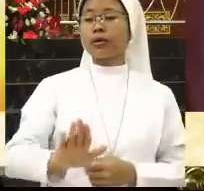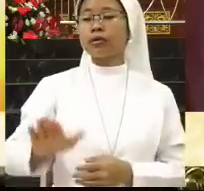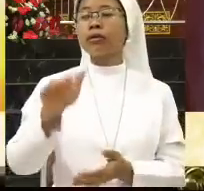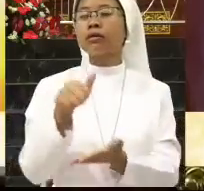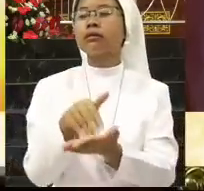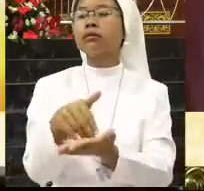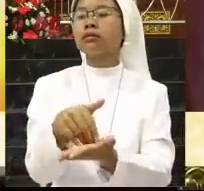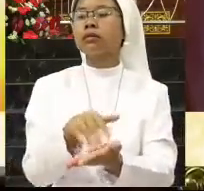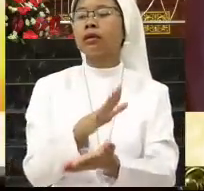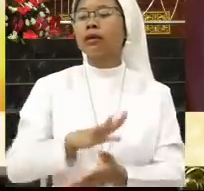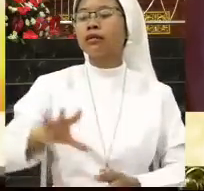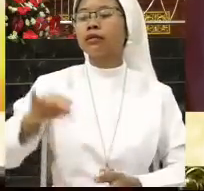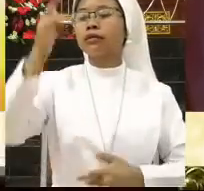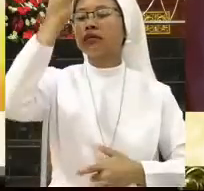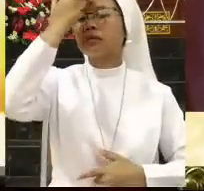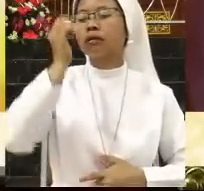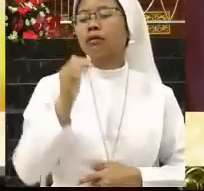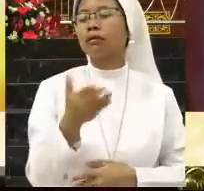weak and sick.